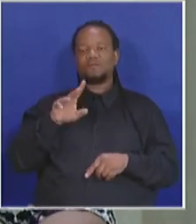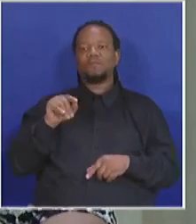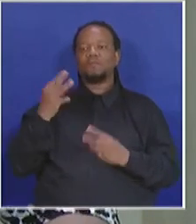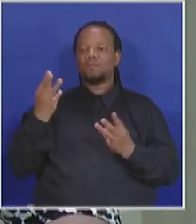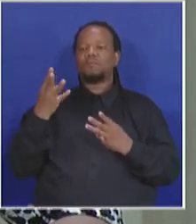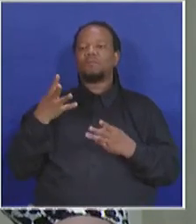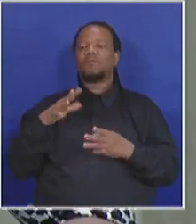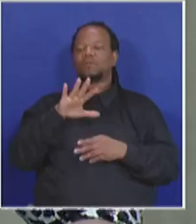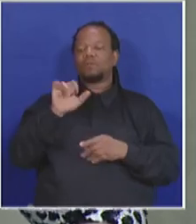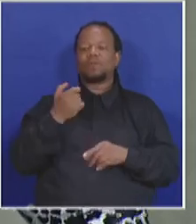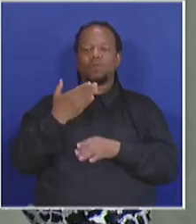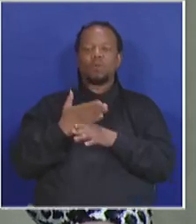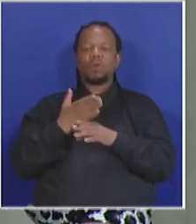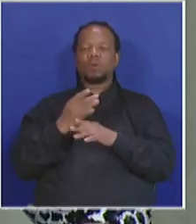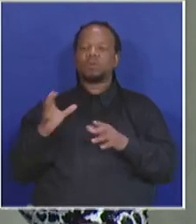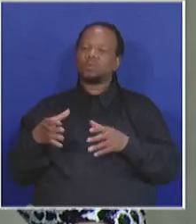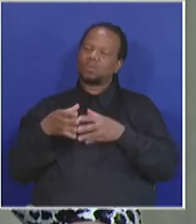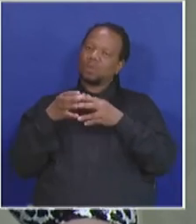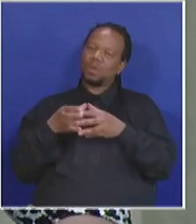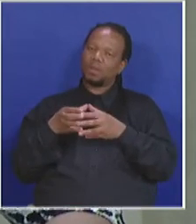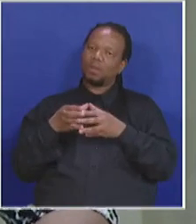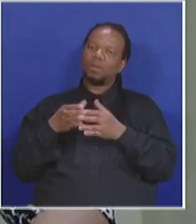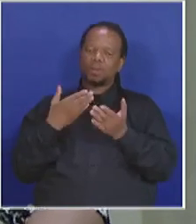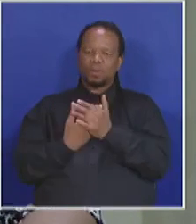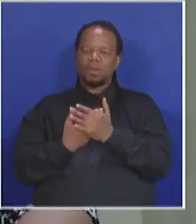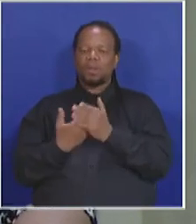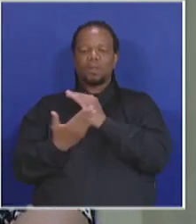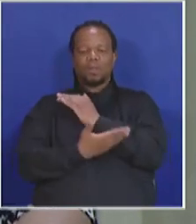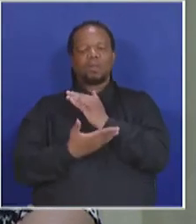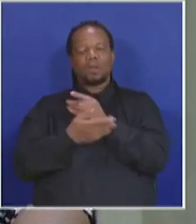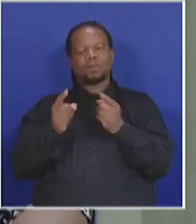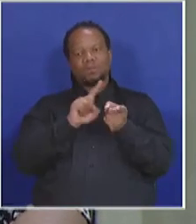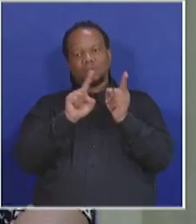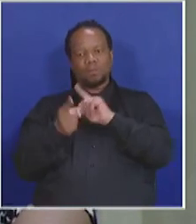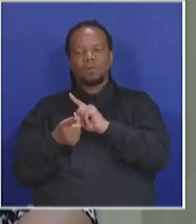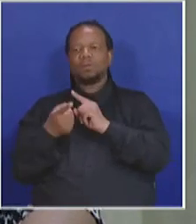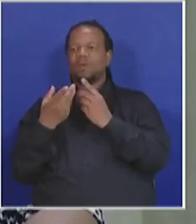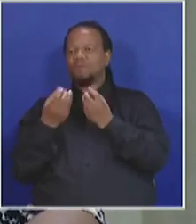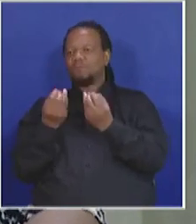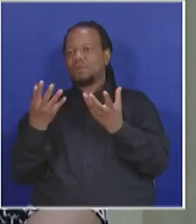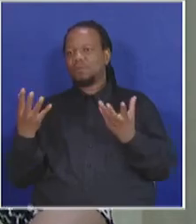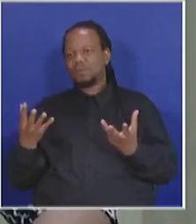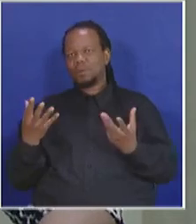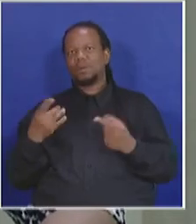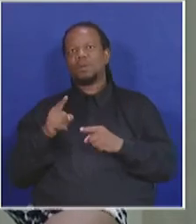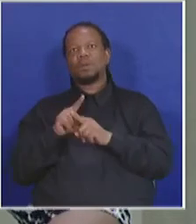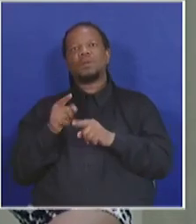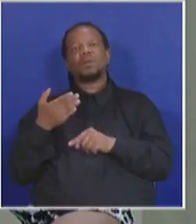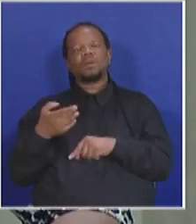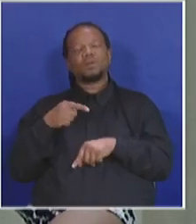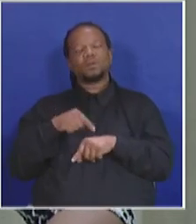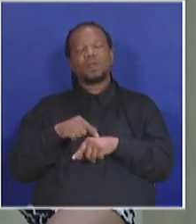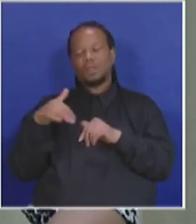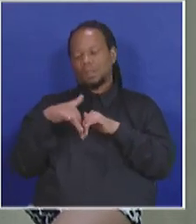have it within our power to transform this country into the land of plenty for all, where the nightmare of apartheid will just